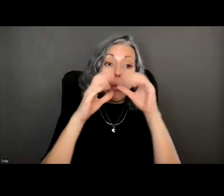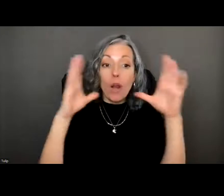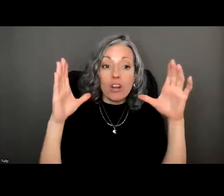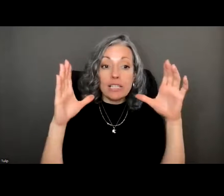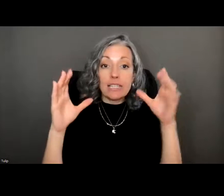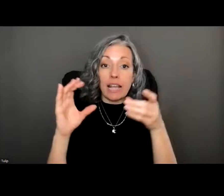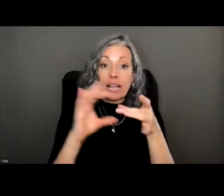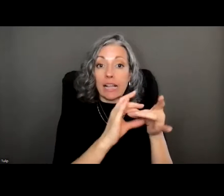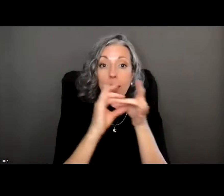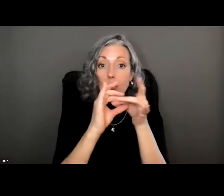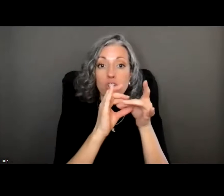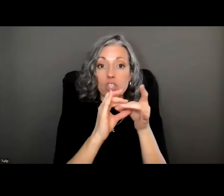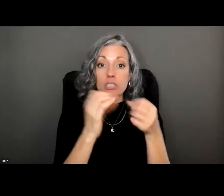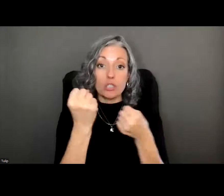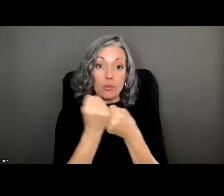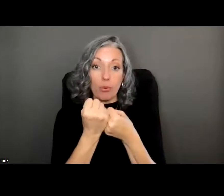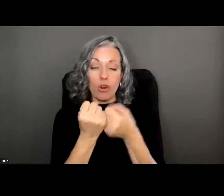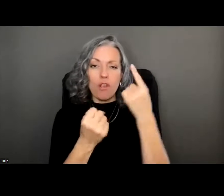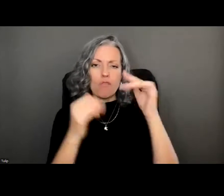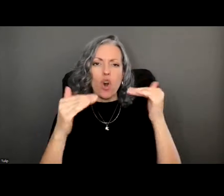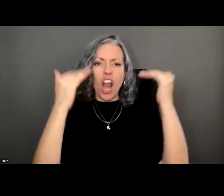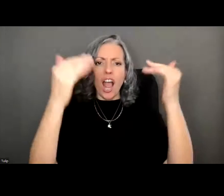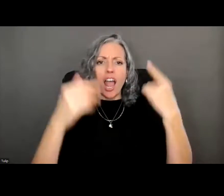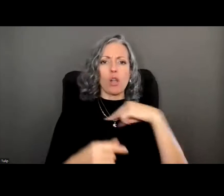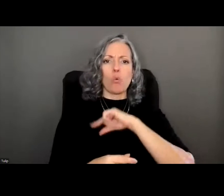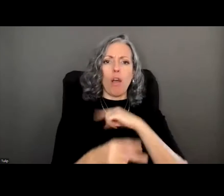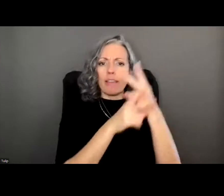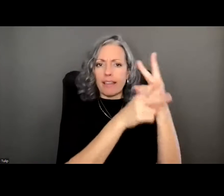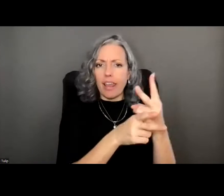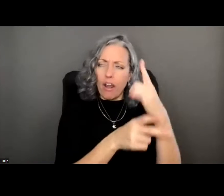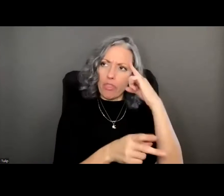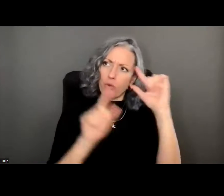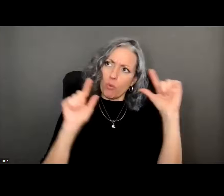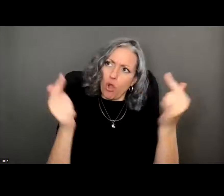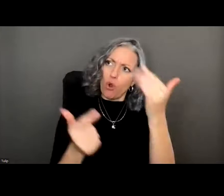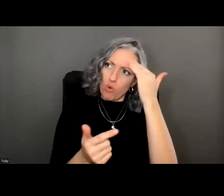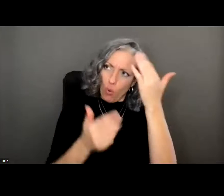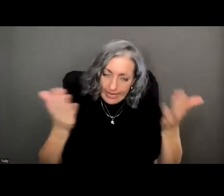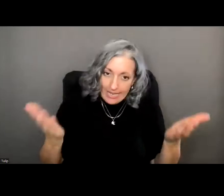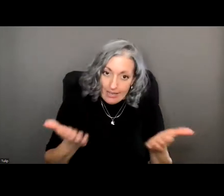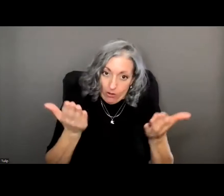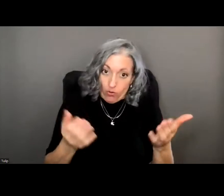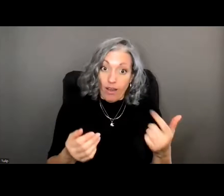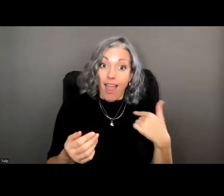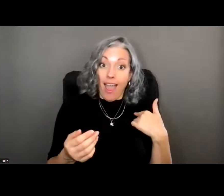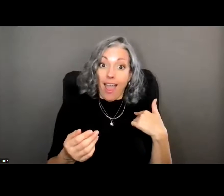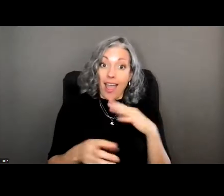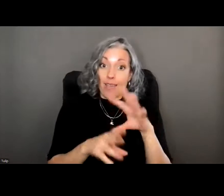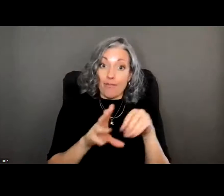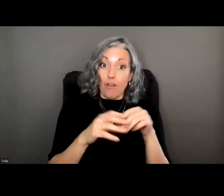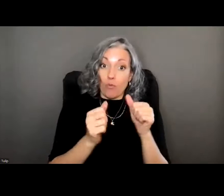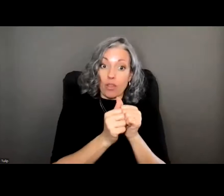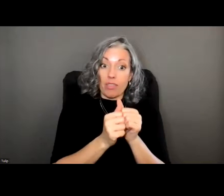support. And so for high quality care, I think all of us know here, and I'm in the